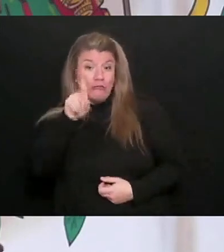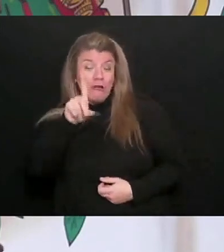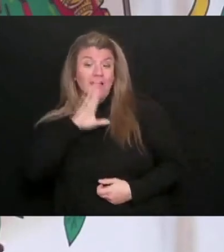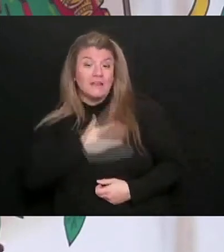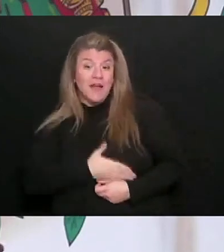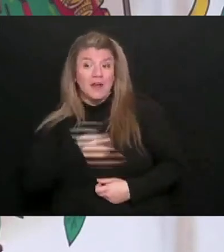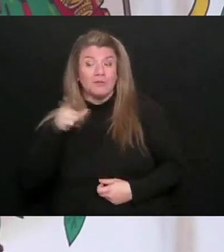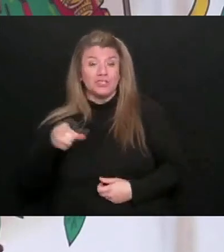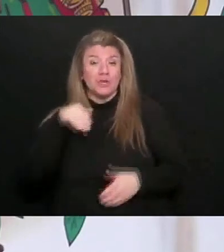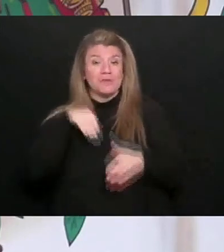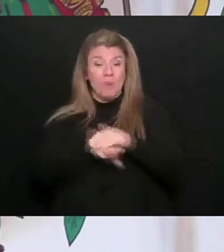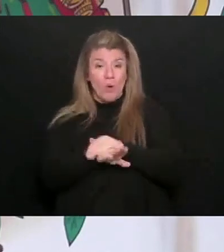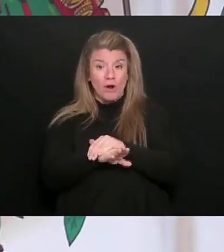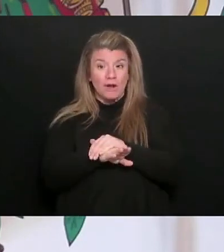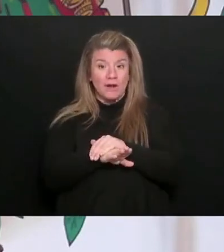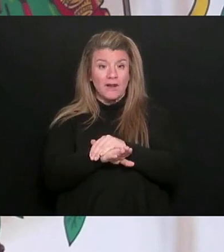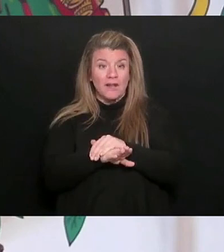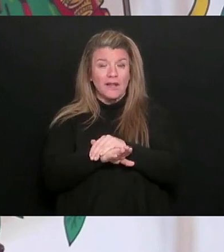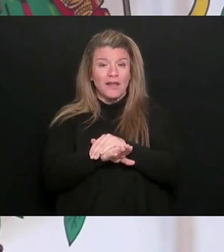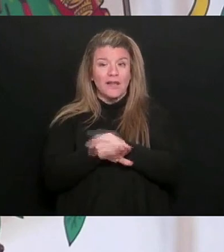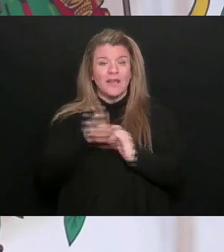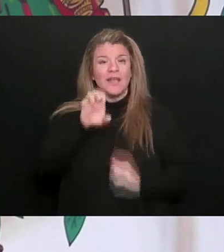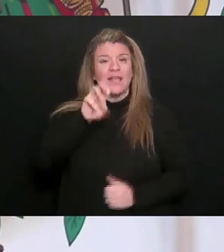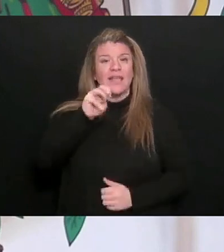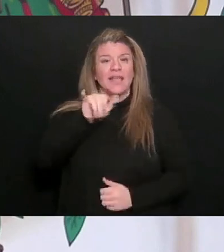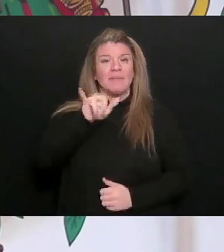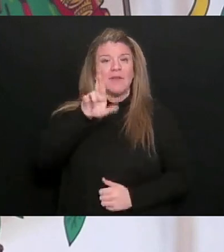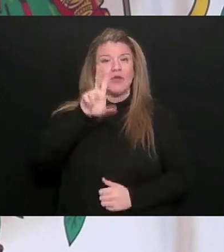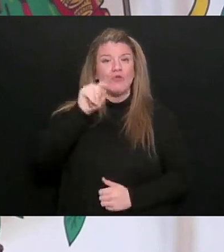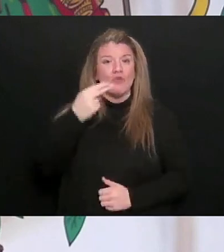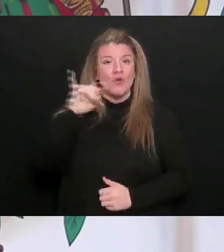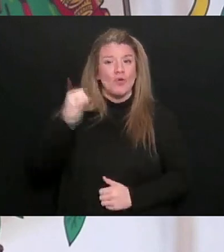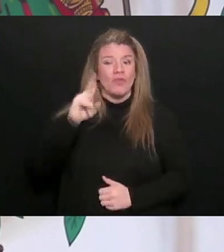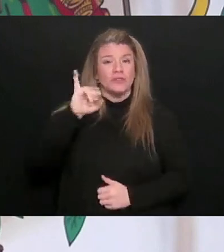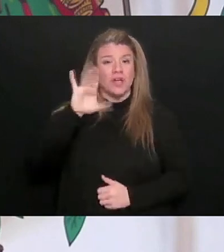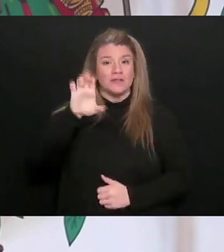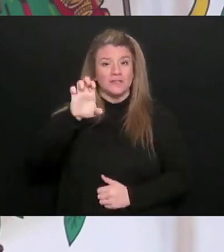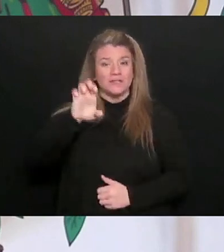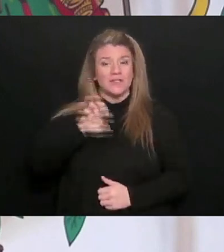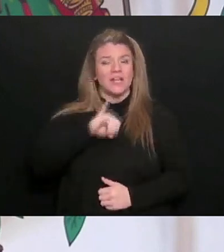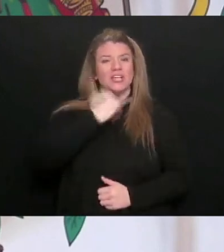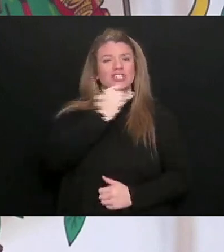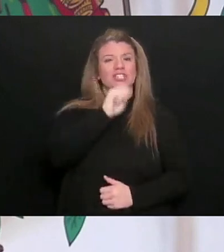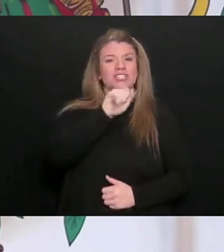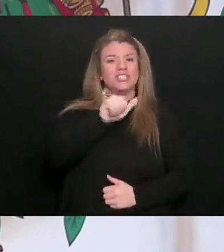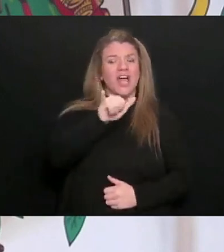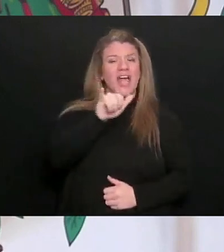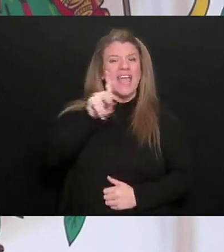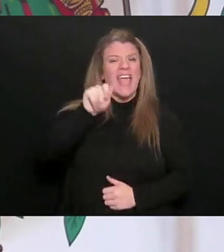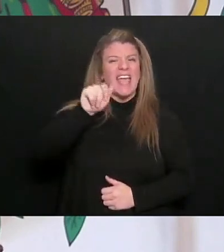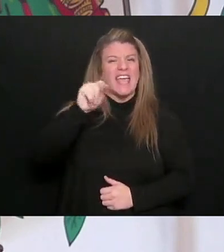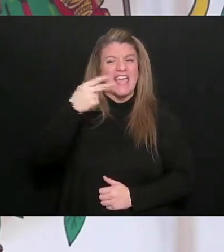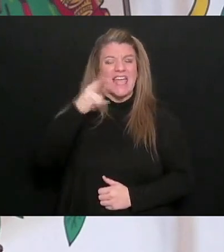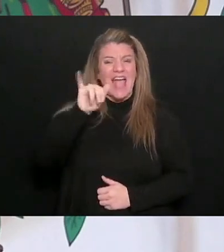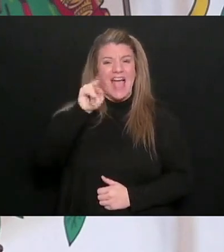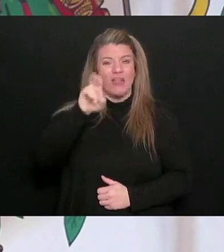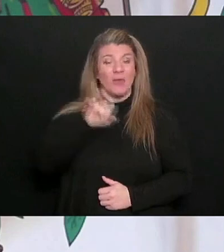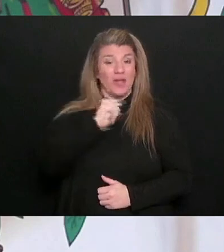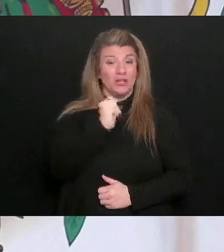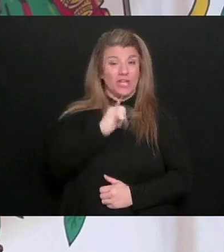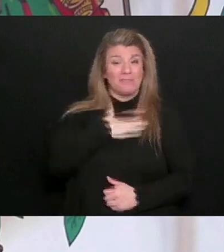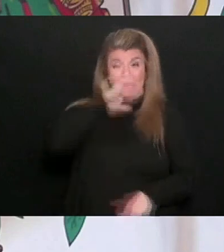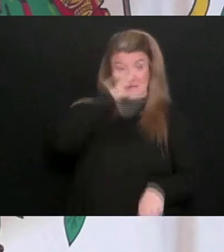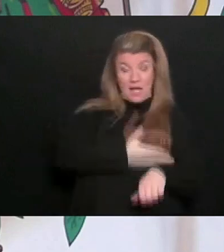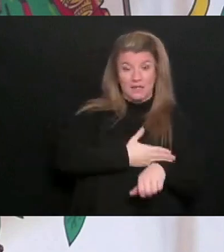but she was born Emmy Ruth Justice, and she was, Jay and Catherine. Jay's our son, and